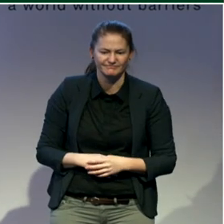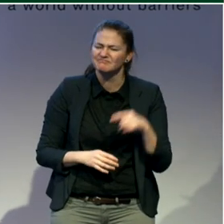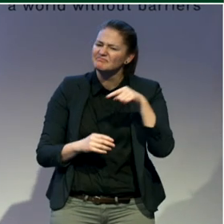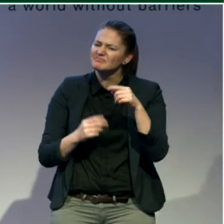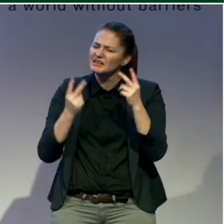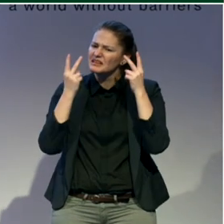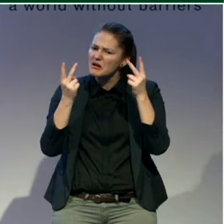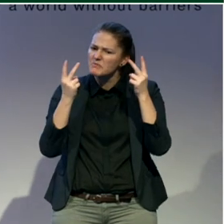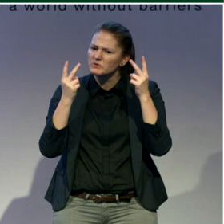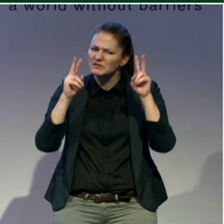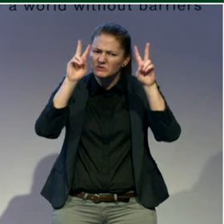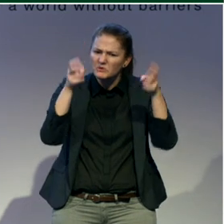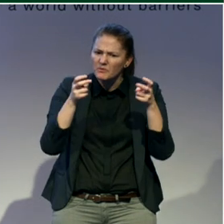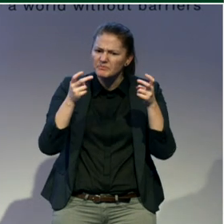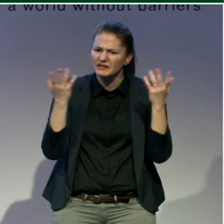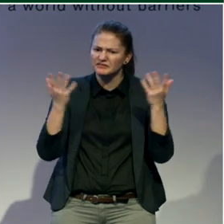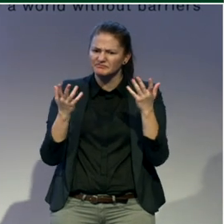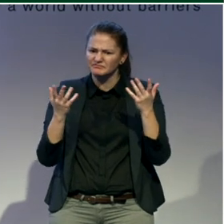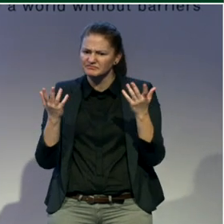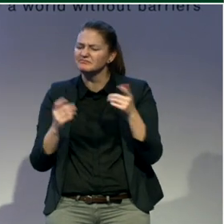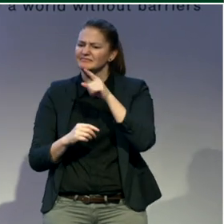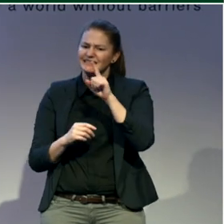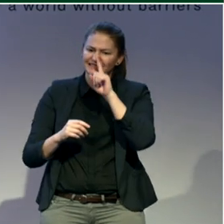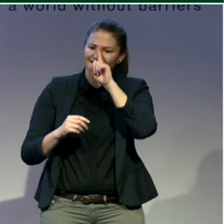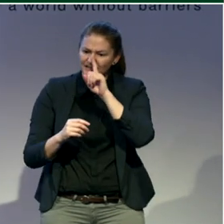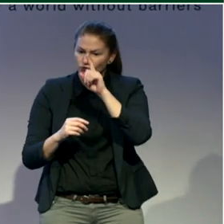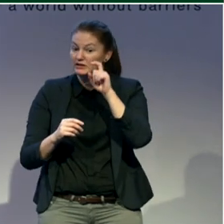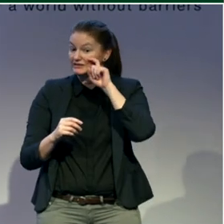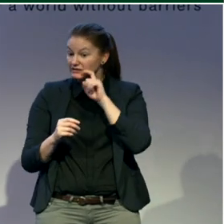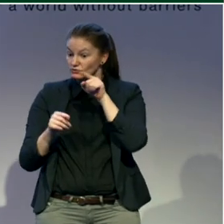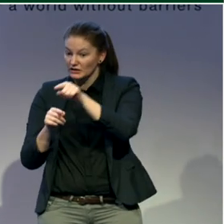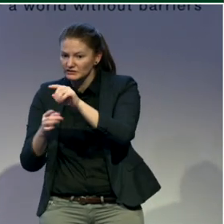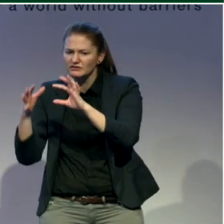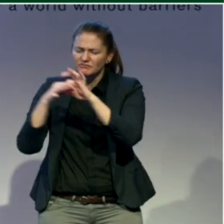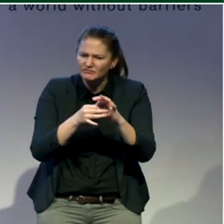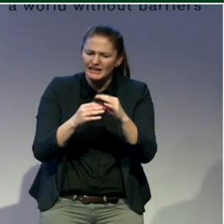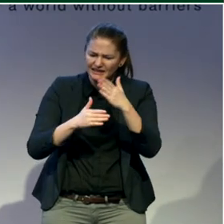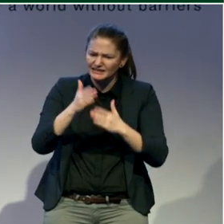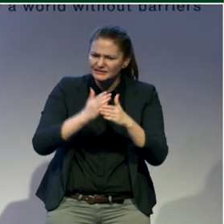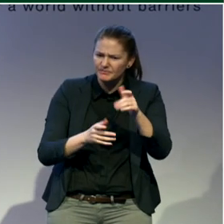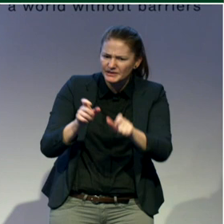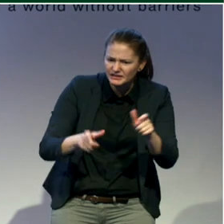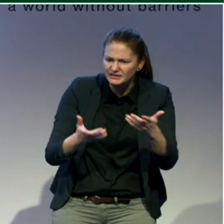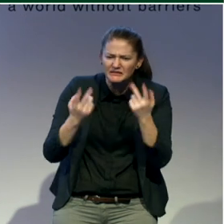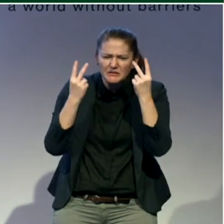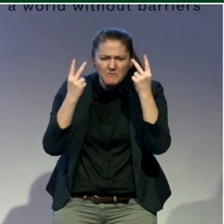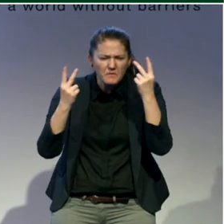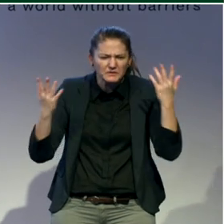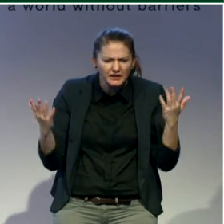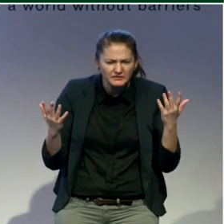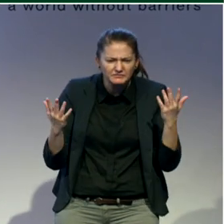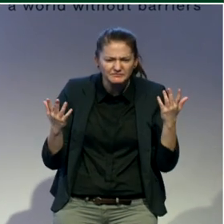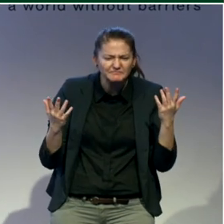stereotypes about the sexuality of people with disabilities. For some people, it is still hard to imagine someone with an